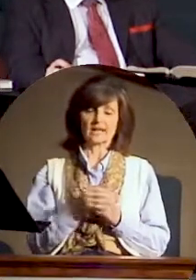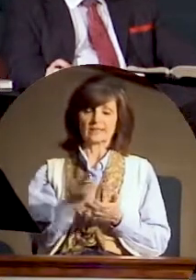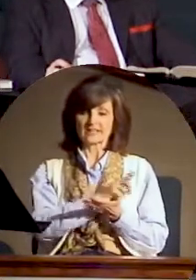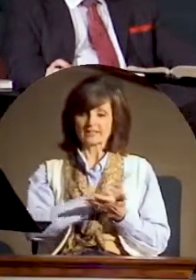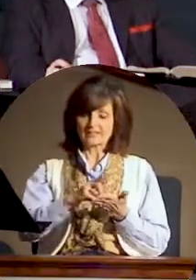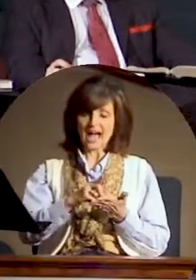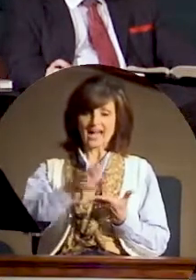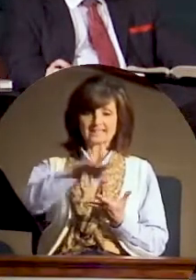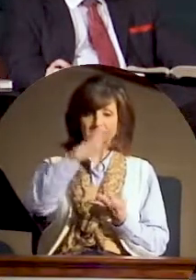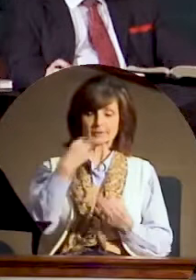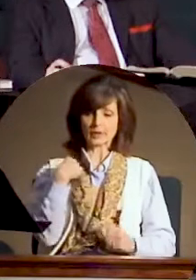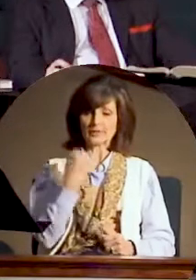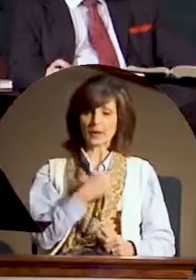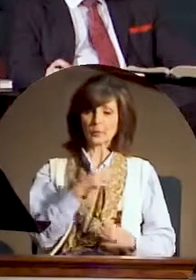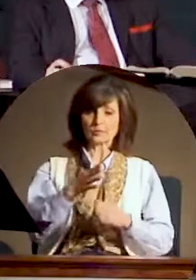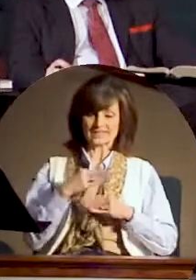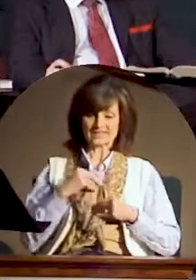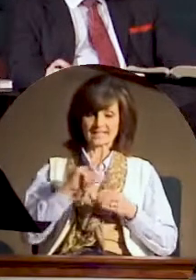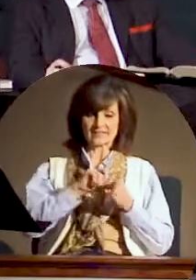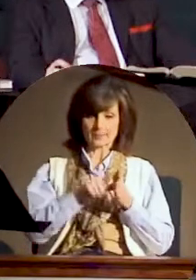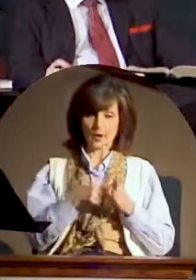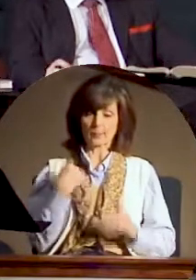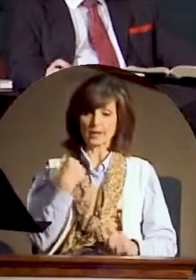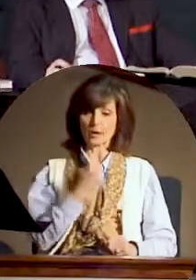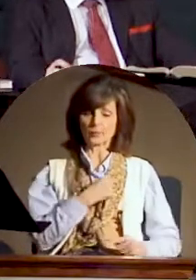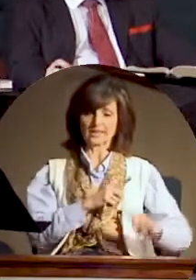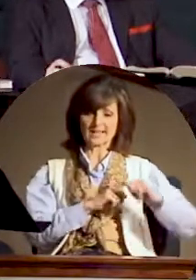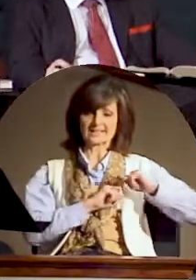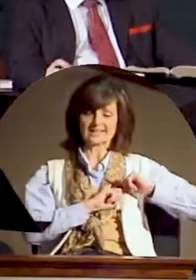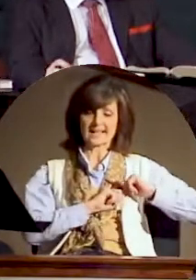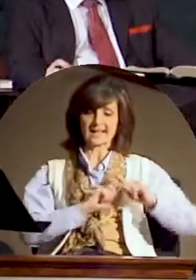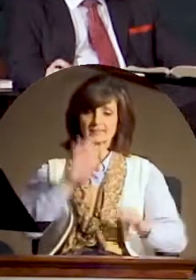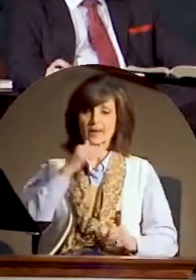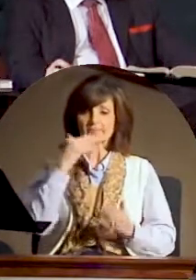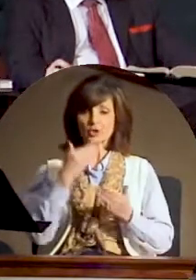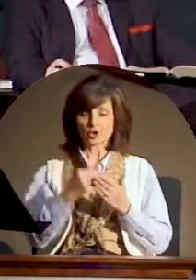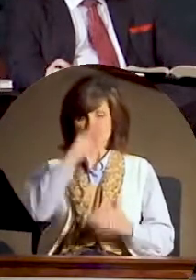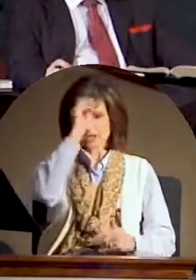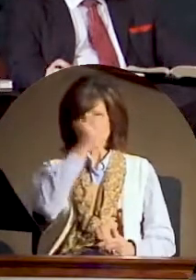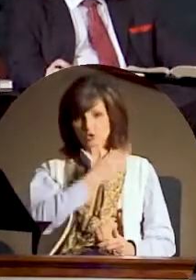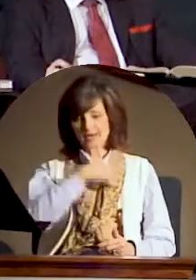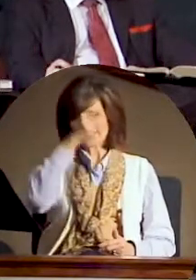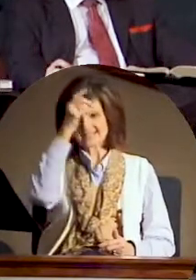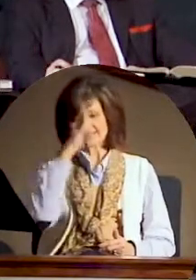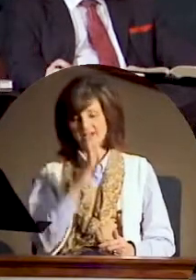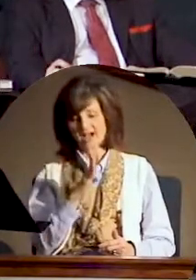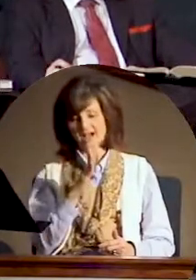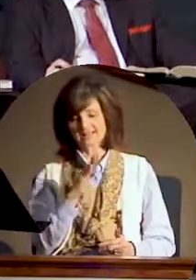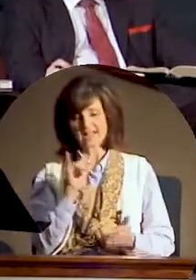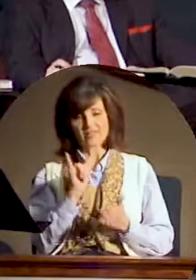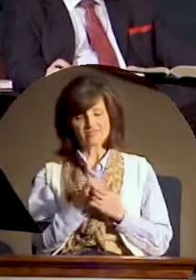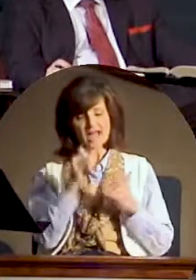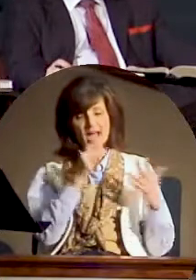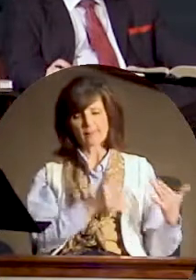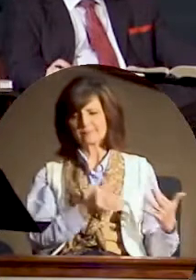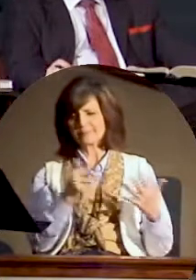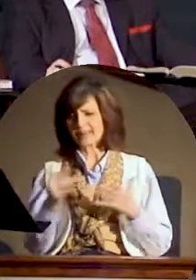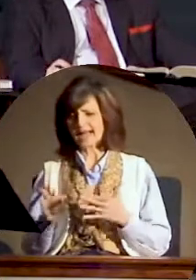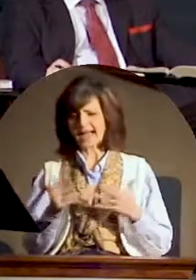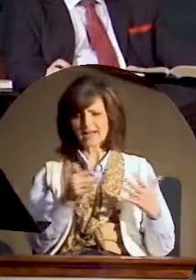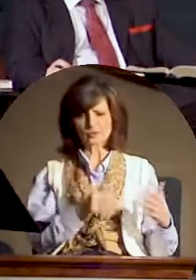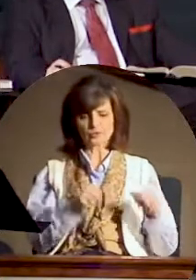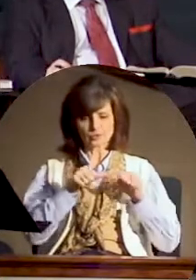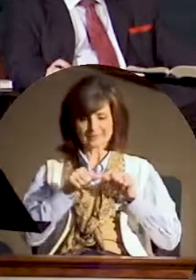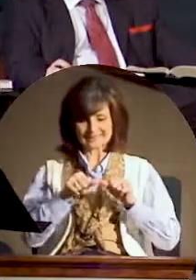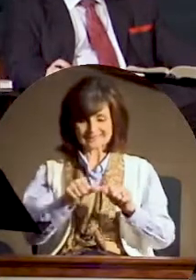divine spirit that we received the moment that we got saved by the good grace of God. And buddy, that battle is going to go on until we reach